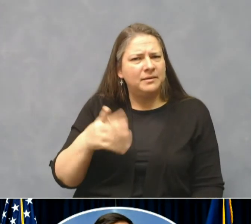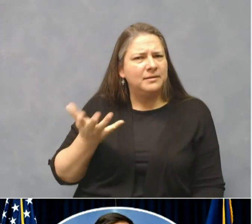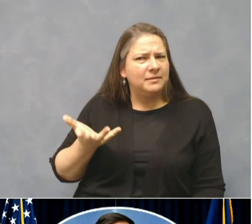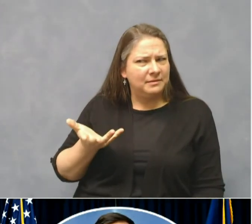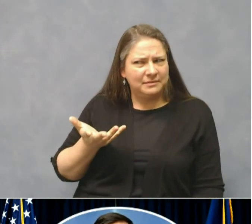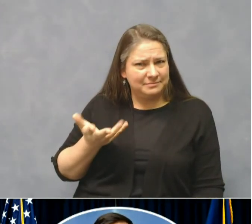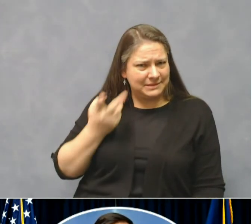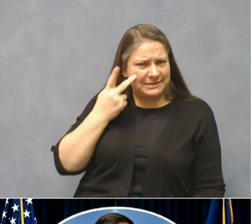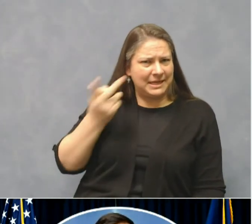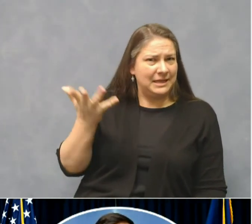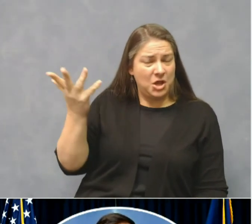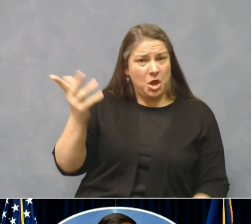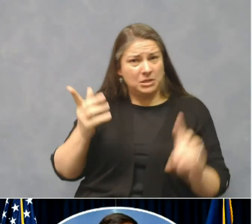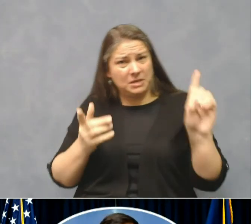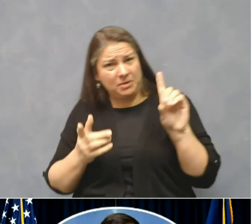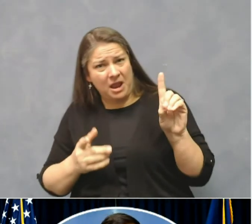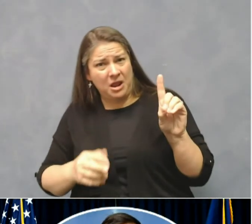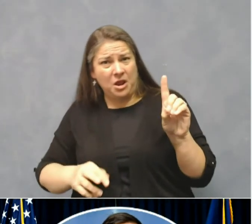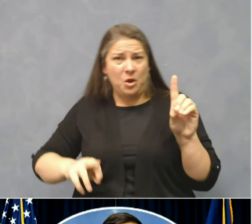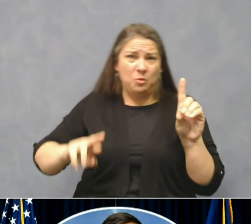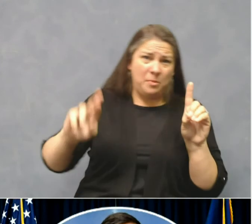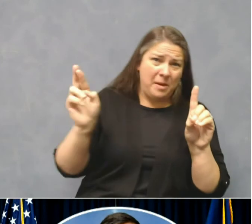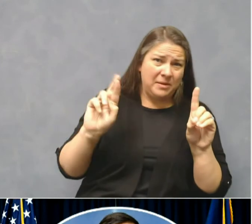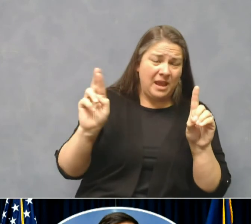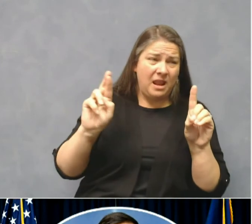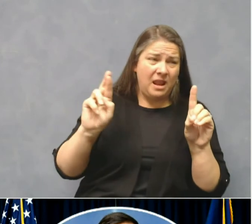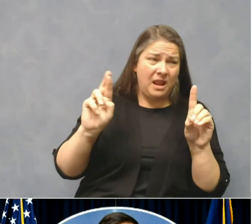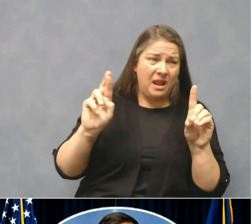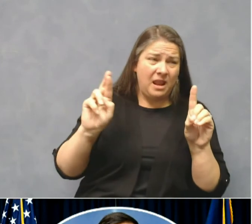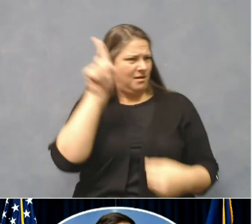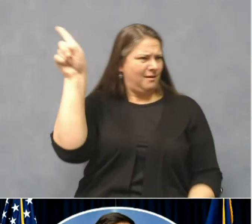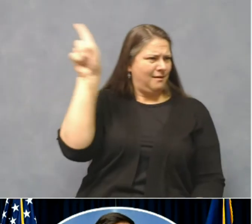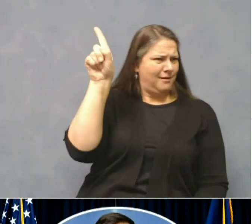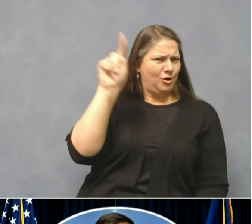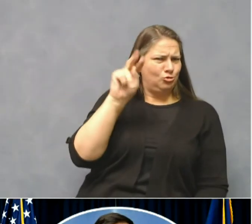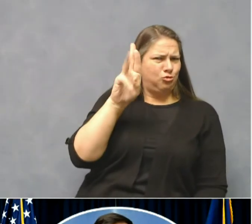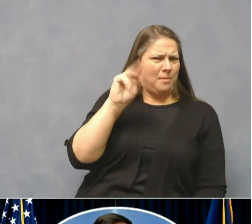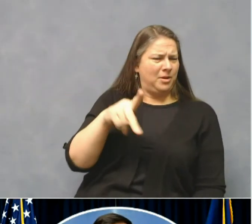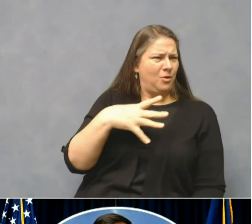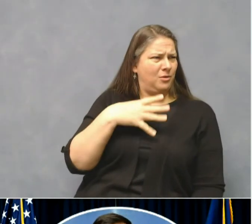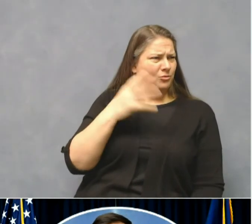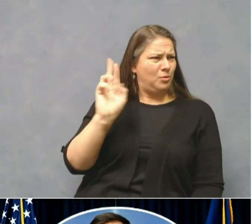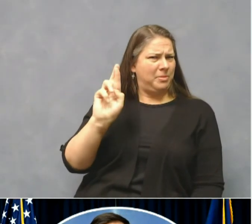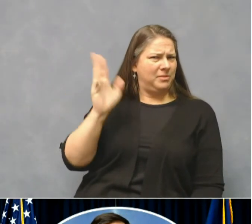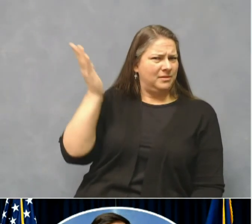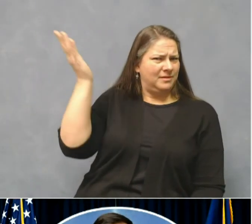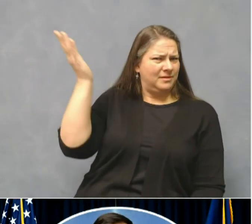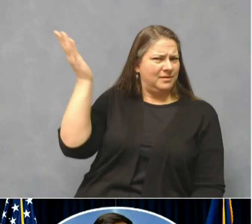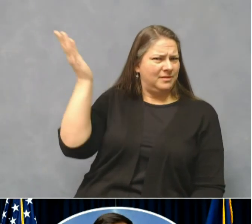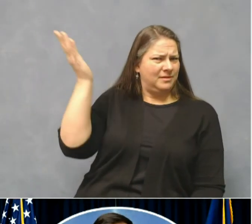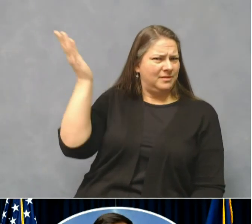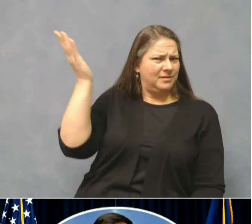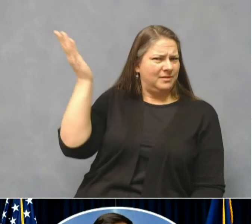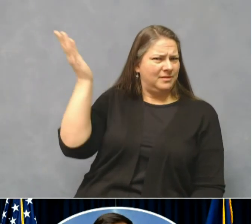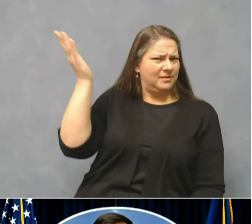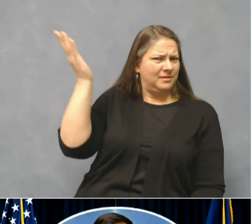parties that disagree with me, they're disagreeing with Donald Trump's that Andy Beshear